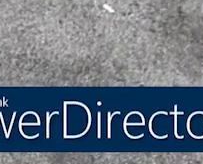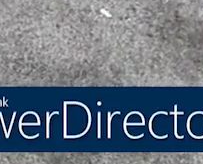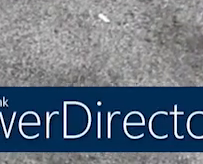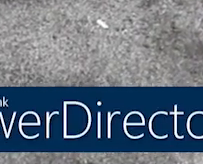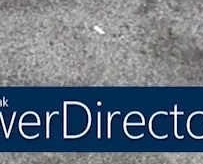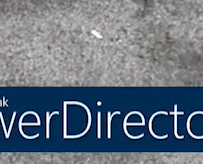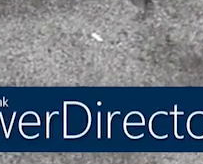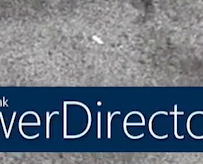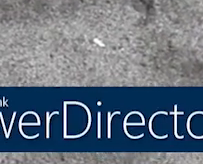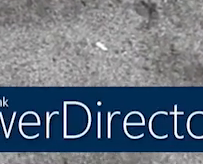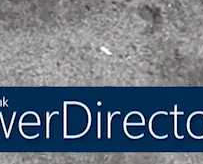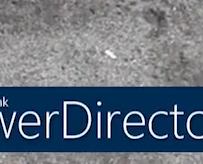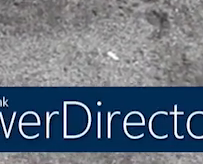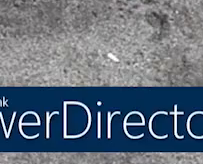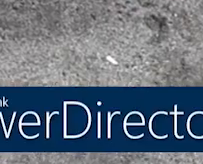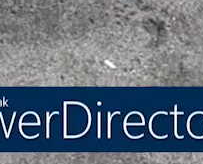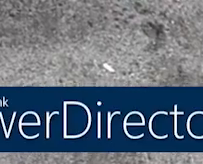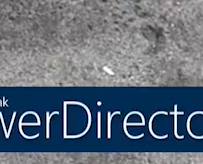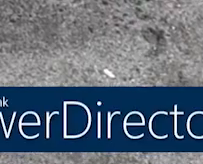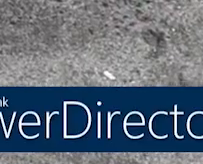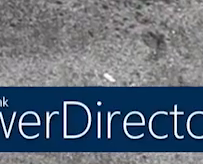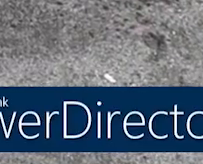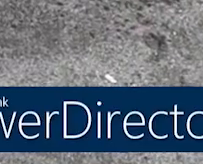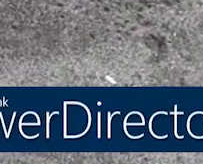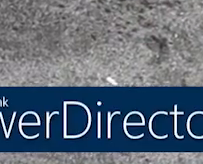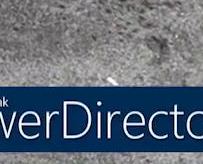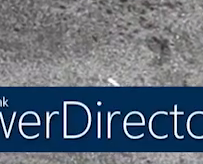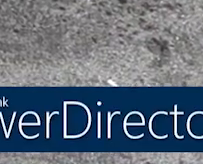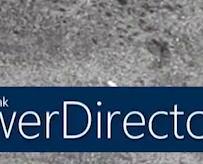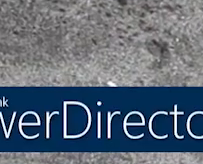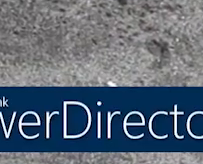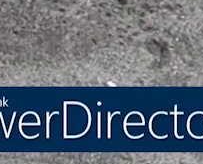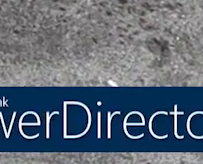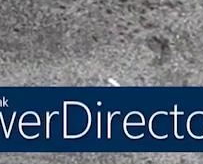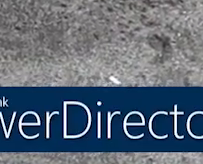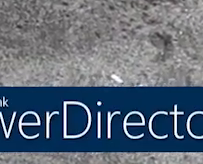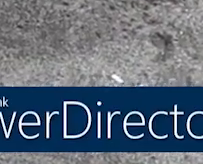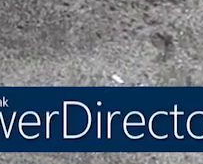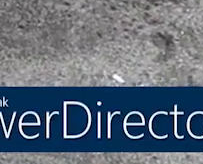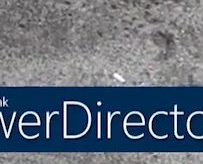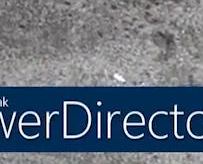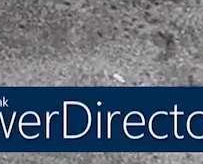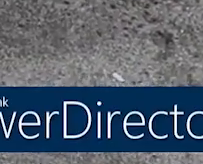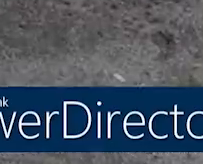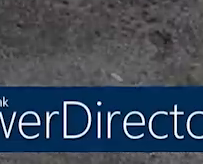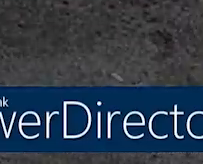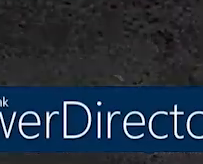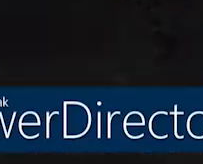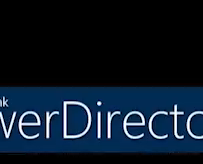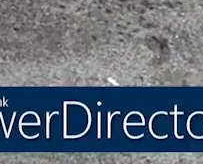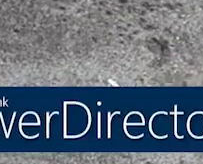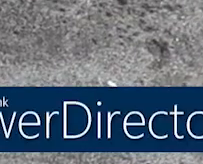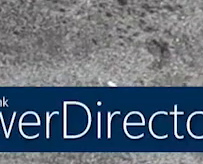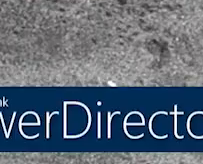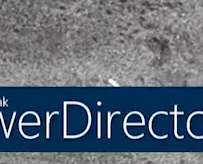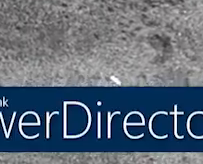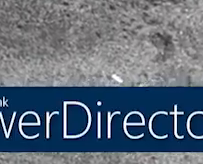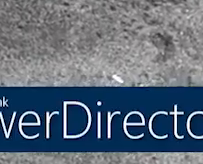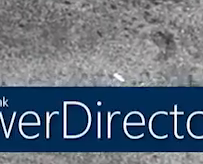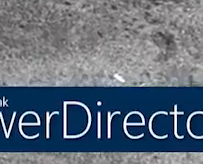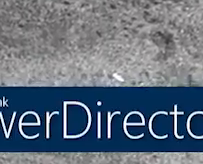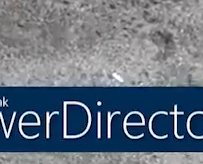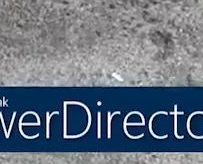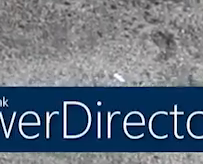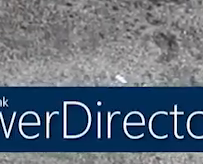Second step, set the fire and place the karahay on the fire.